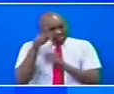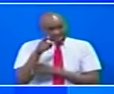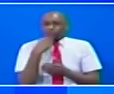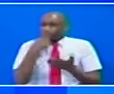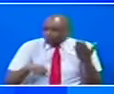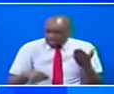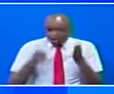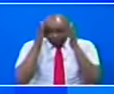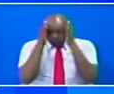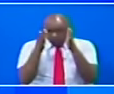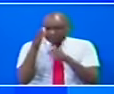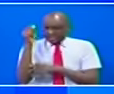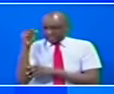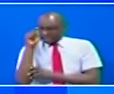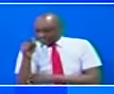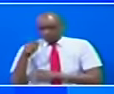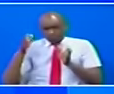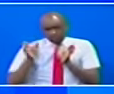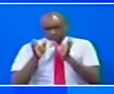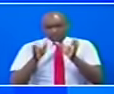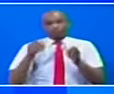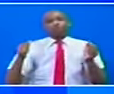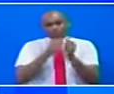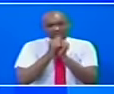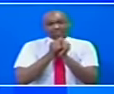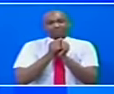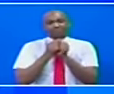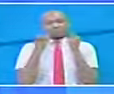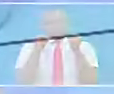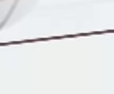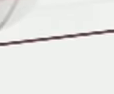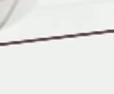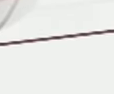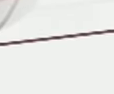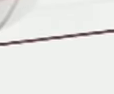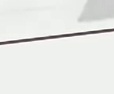focuses on ANC's push for the super alliance.